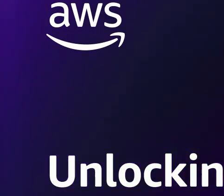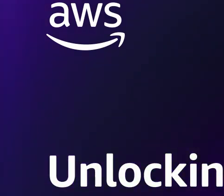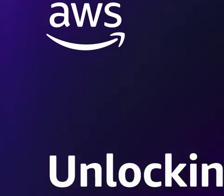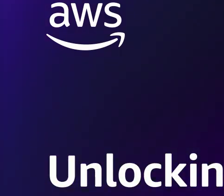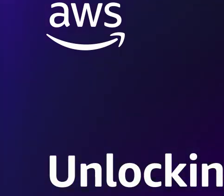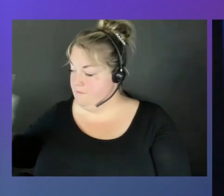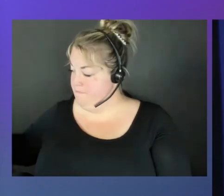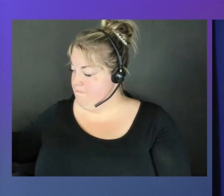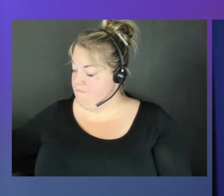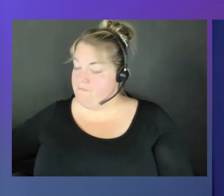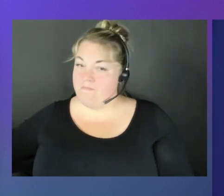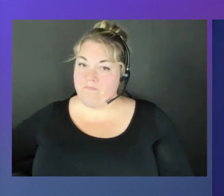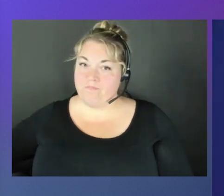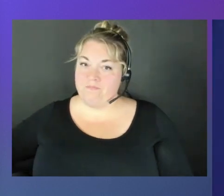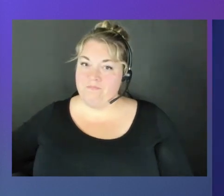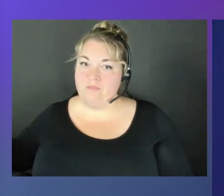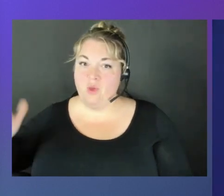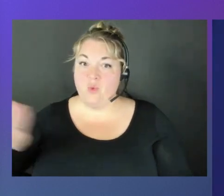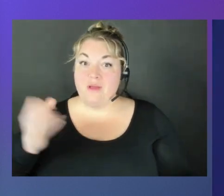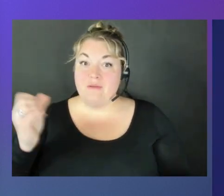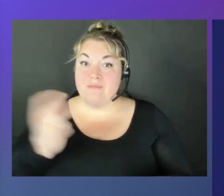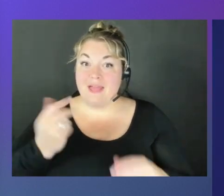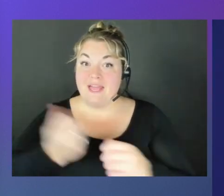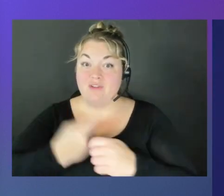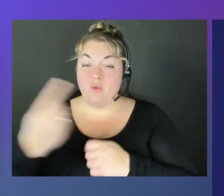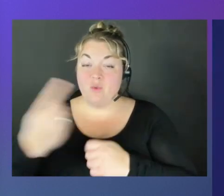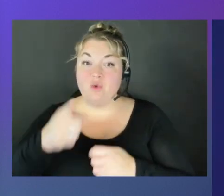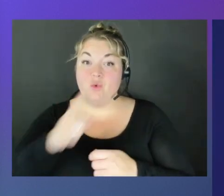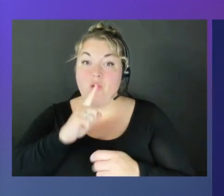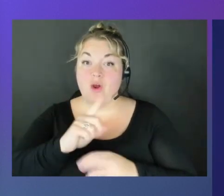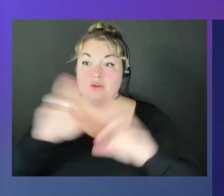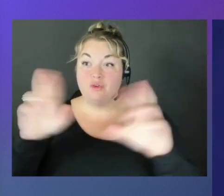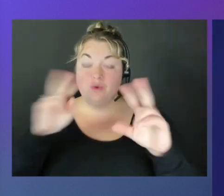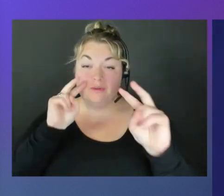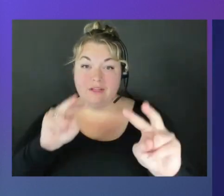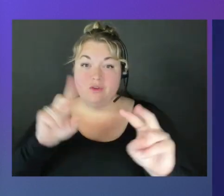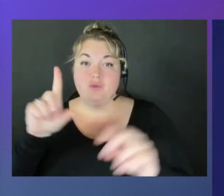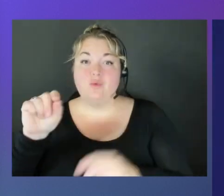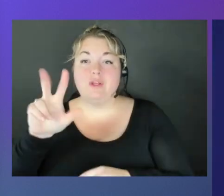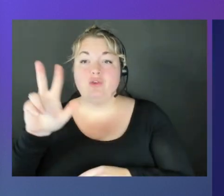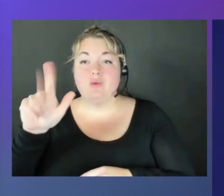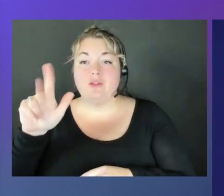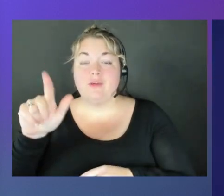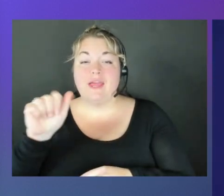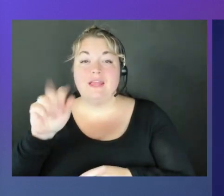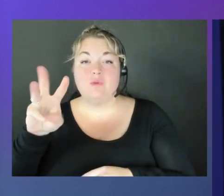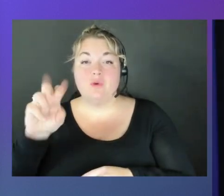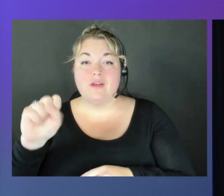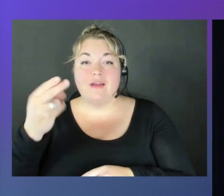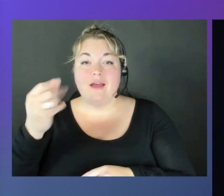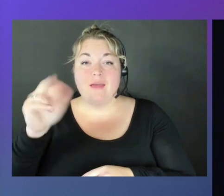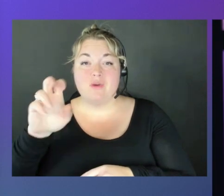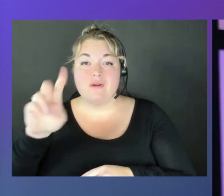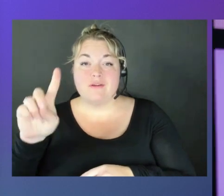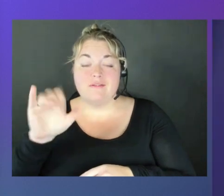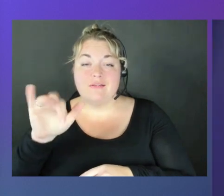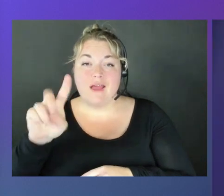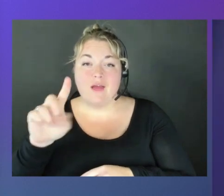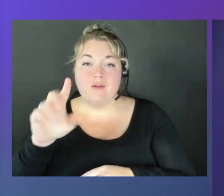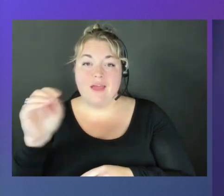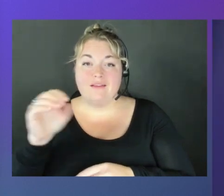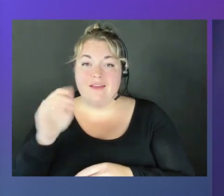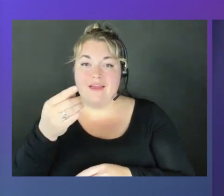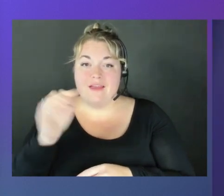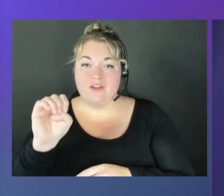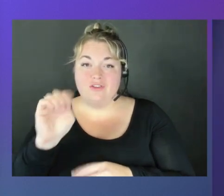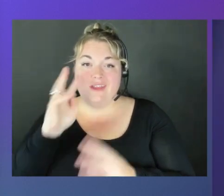Welcome back, everyone. You are tuned in to the 2023 AWS Hybrid Cloud and Edge Innovation Day. I'm